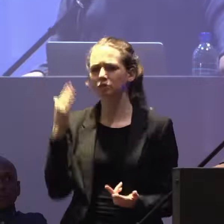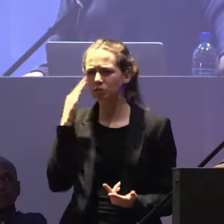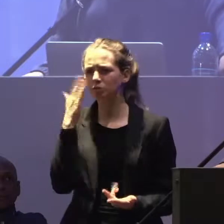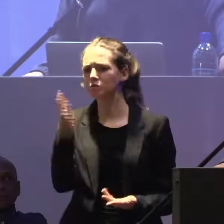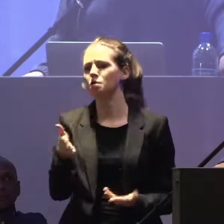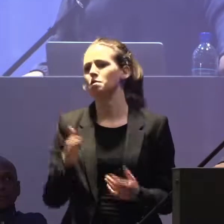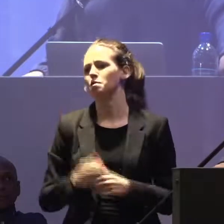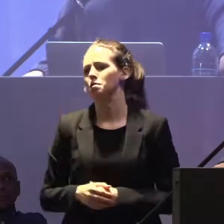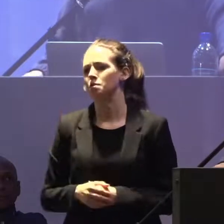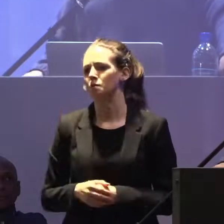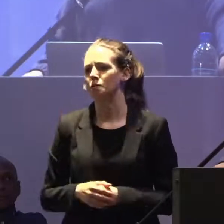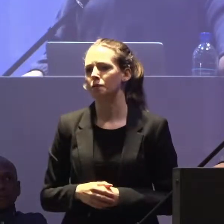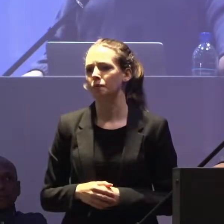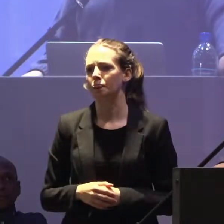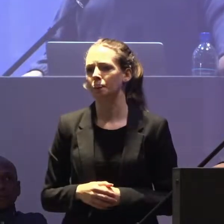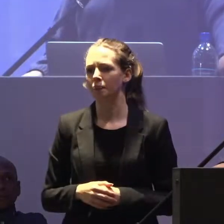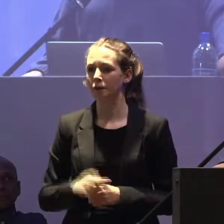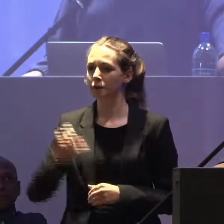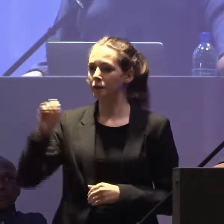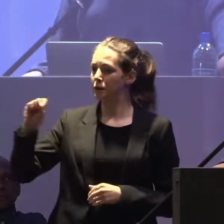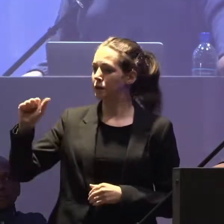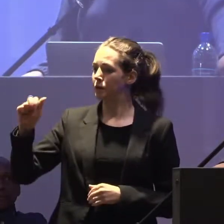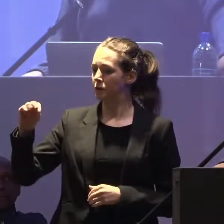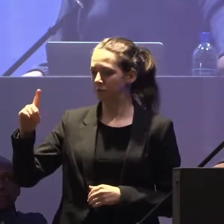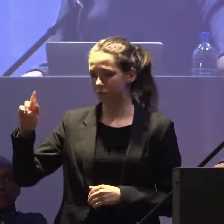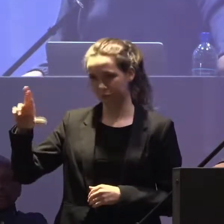So the work of SANRAL is as serious as death.